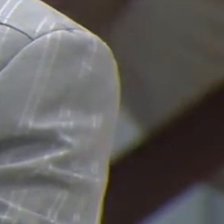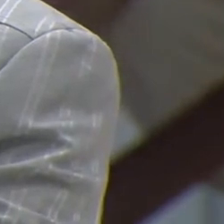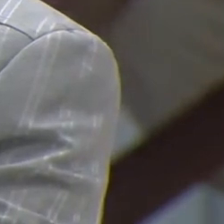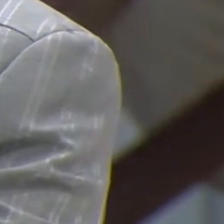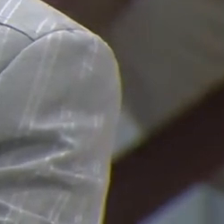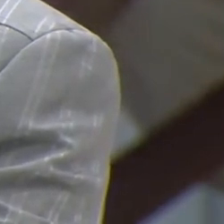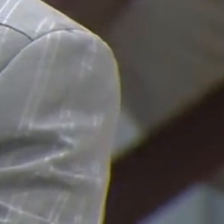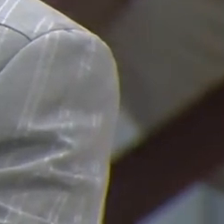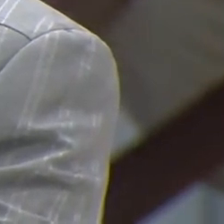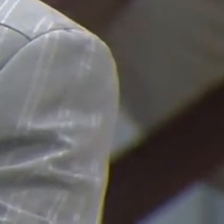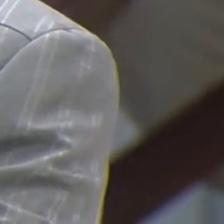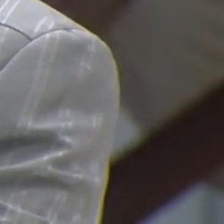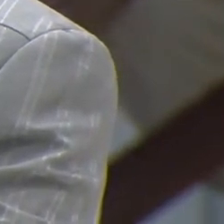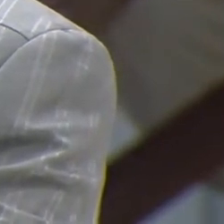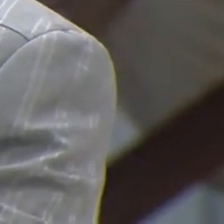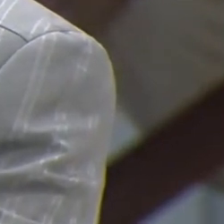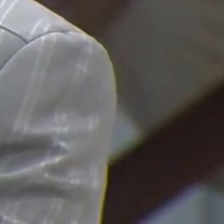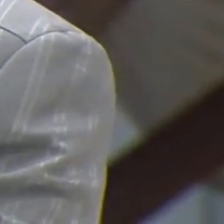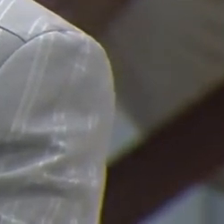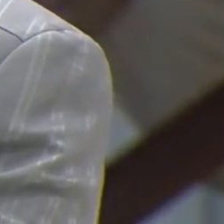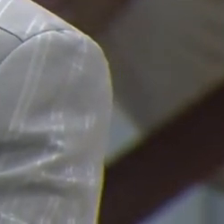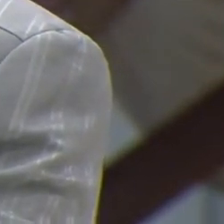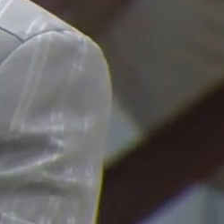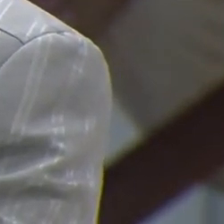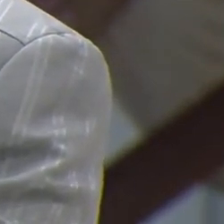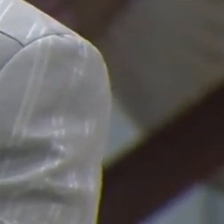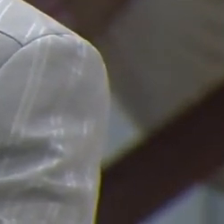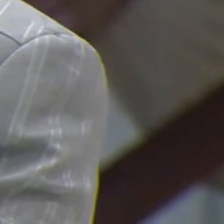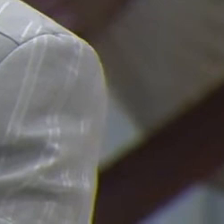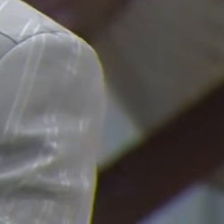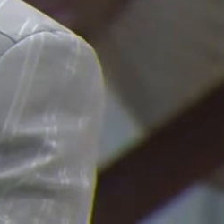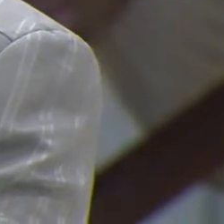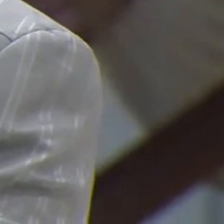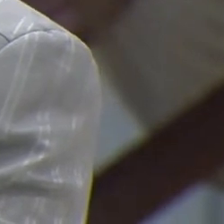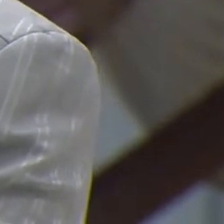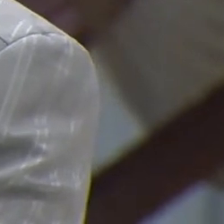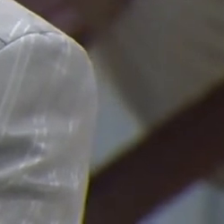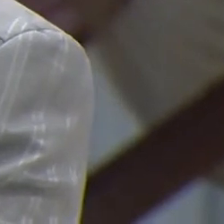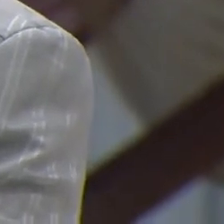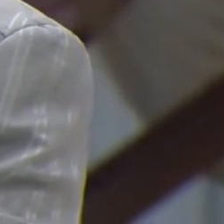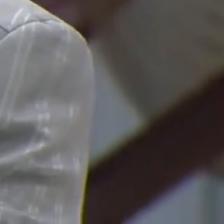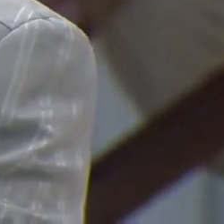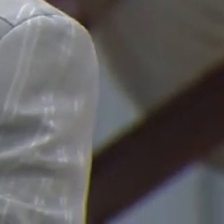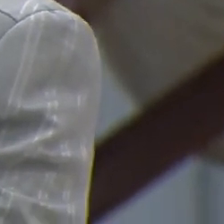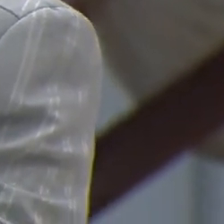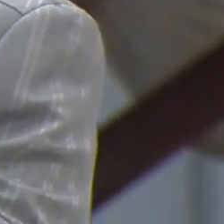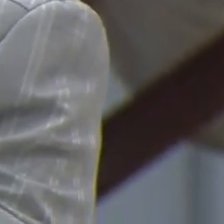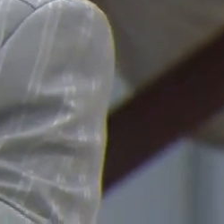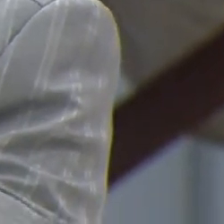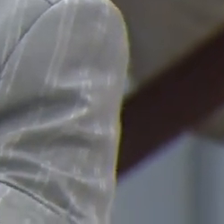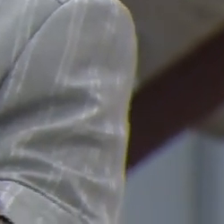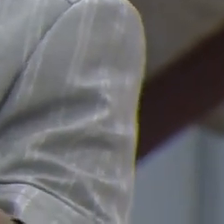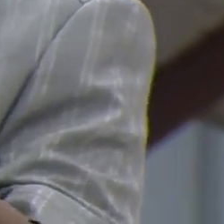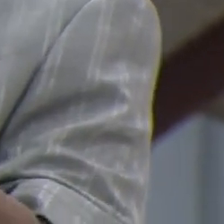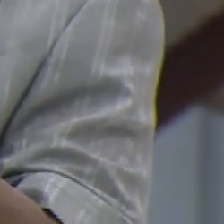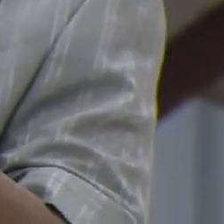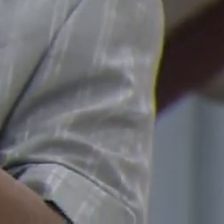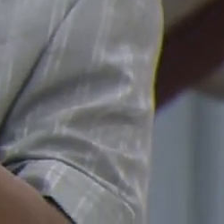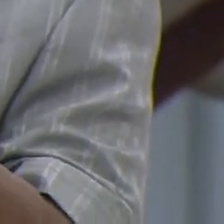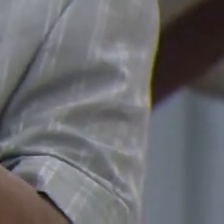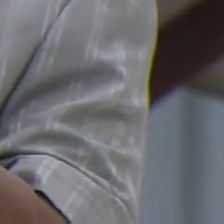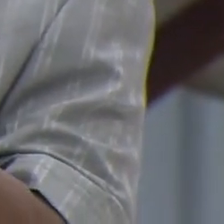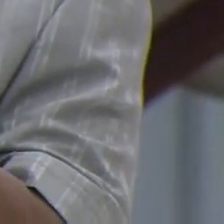and of the Holy Spirit. Amen. Go ahead, you eat and pray. God, don't just heal